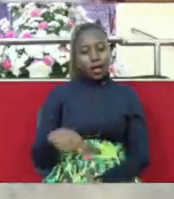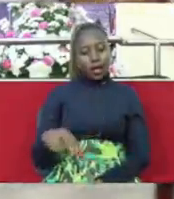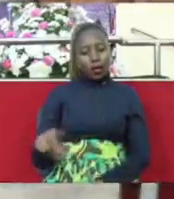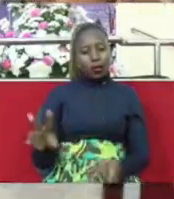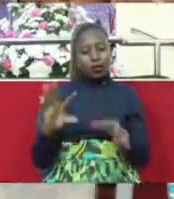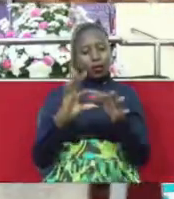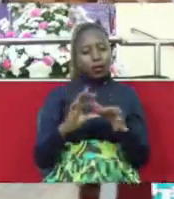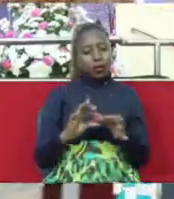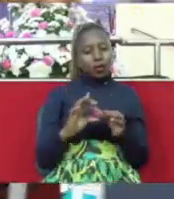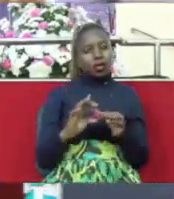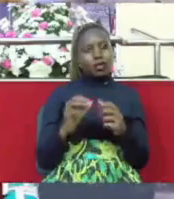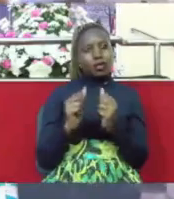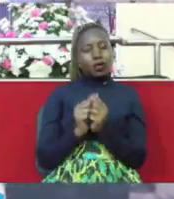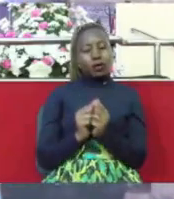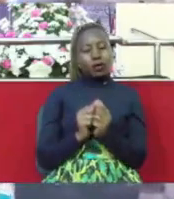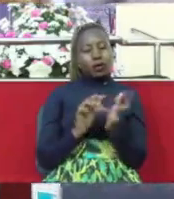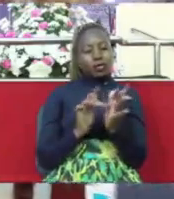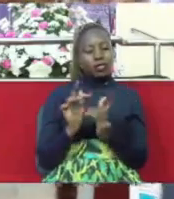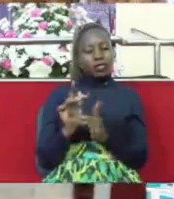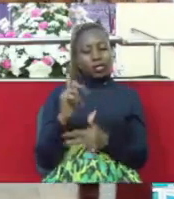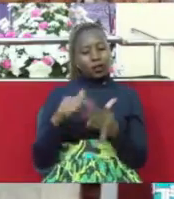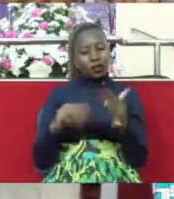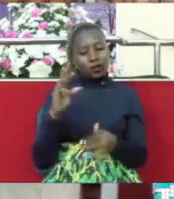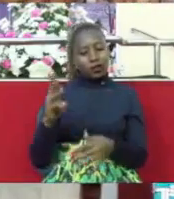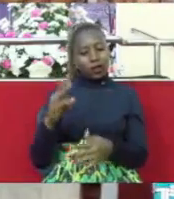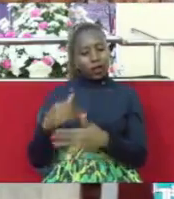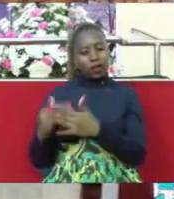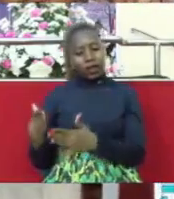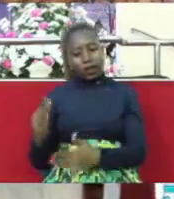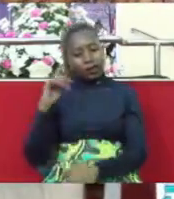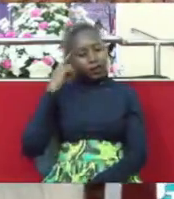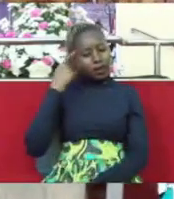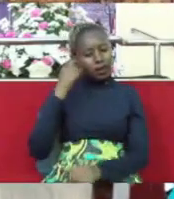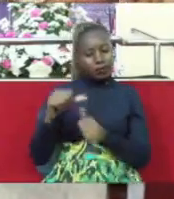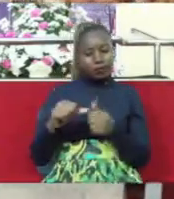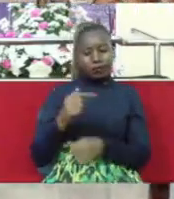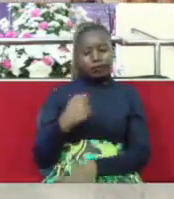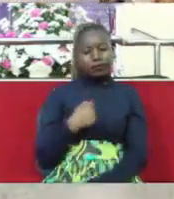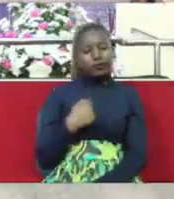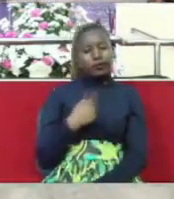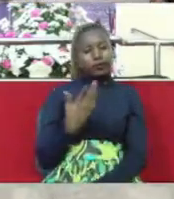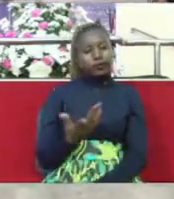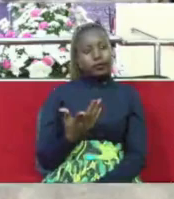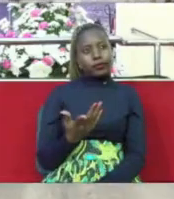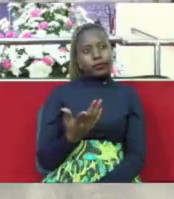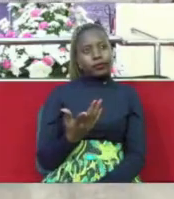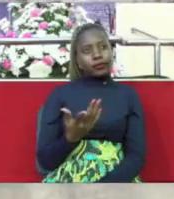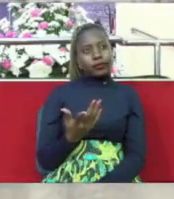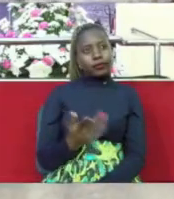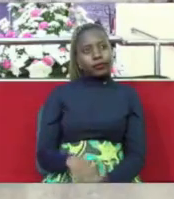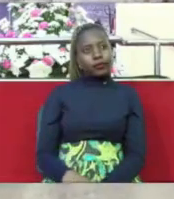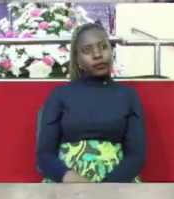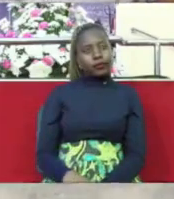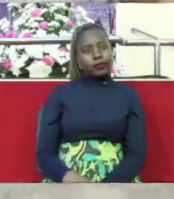him, what will this neighbor think of me? Nikiondoka na niende niunganike naye nifungue mlango, je, jirani huyu atanifikiria